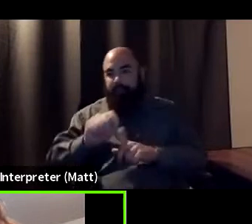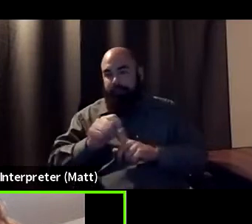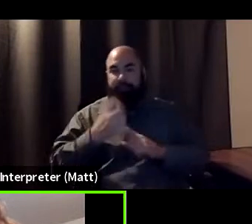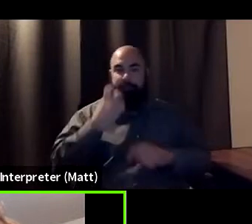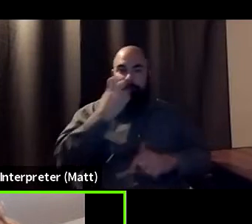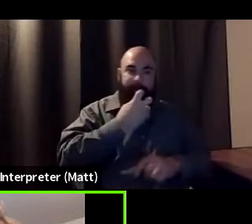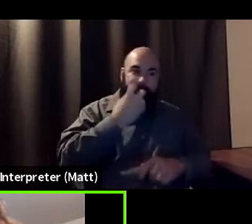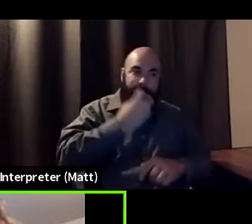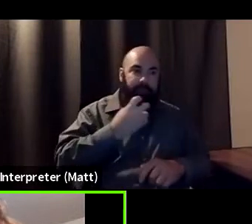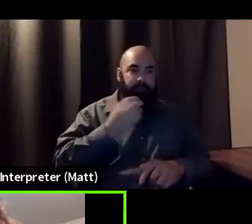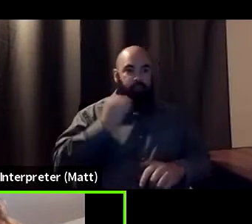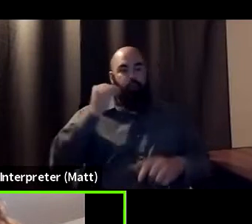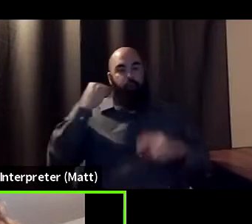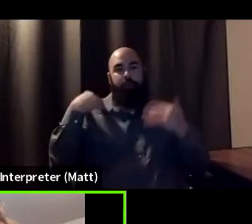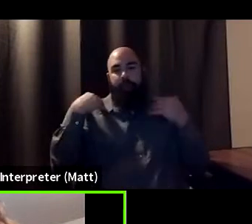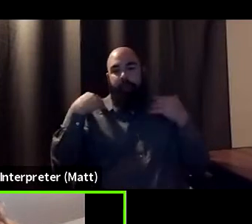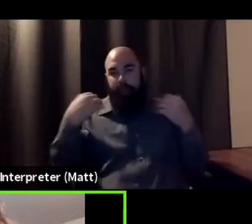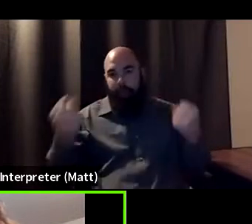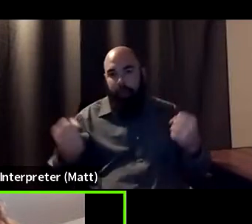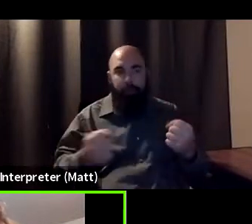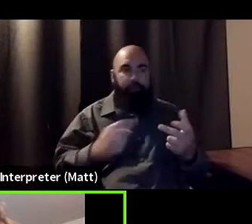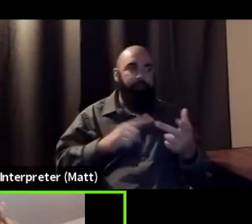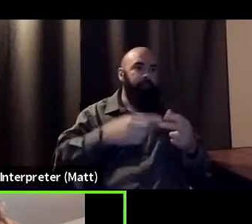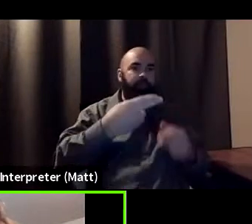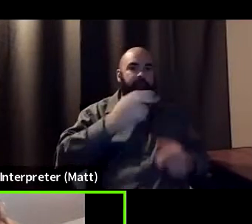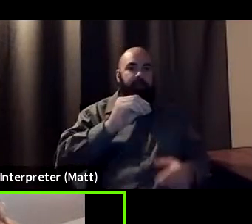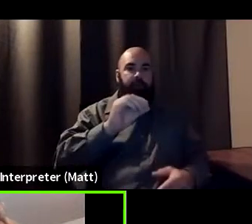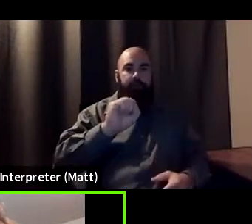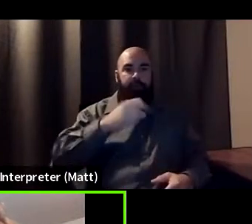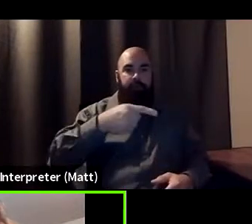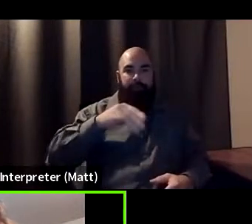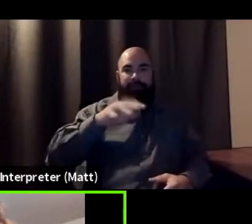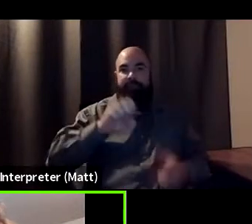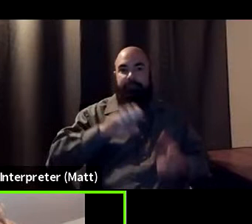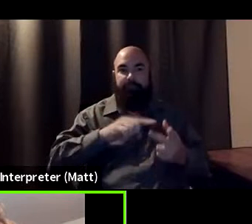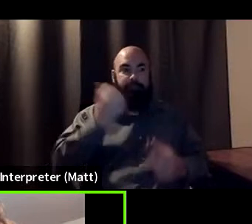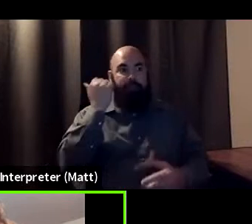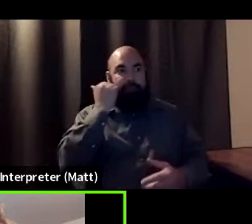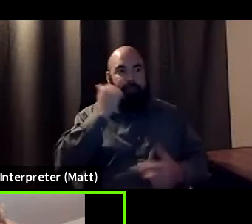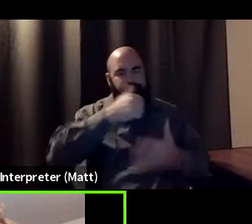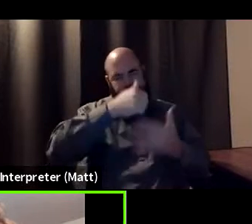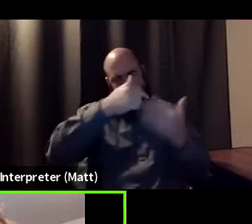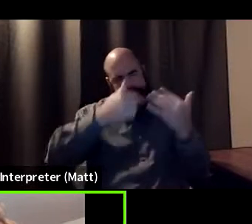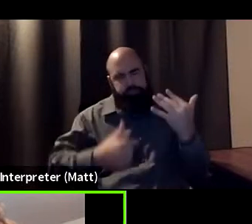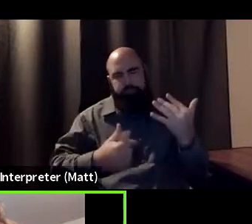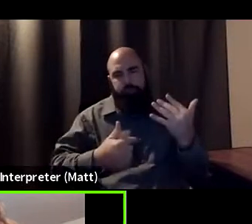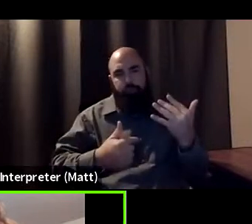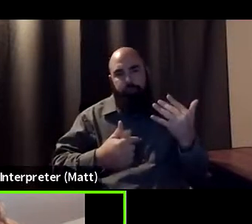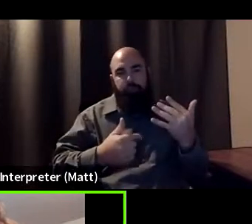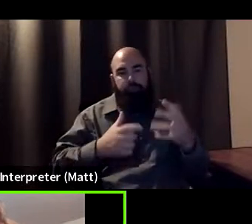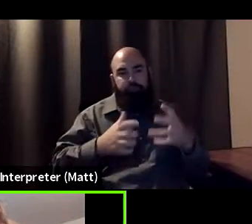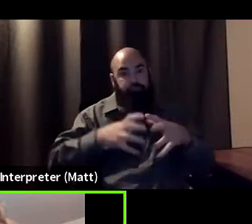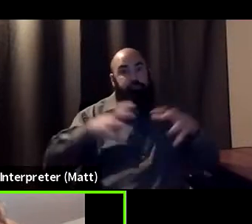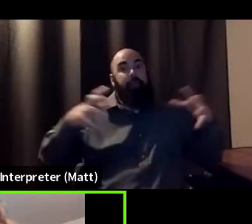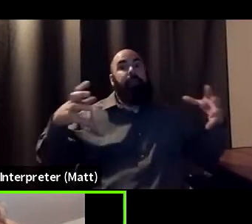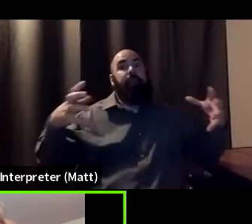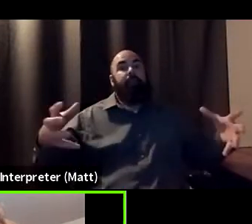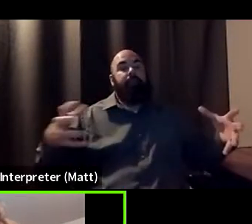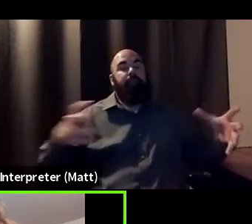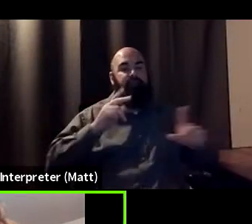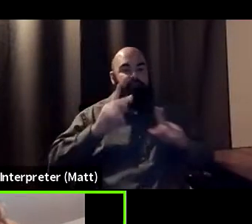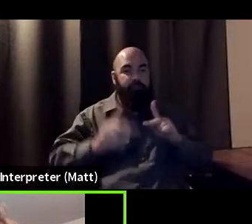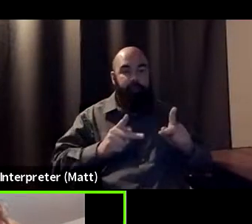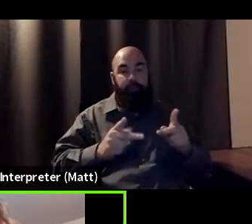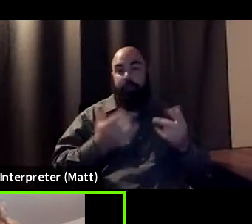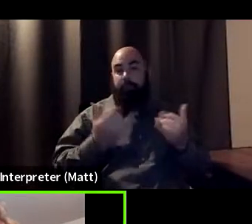therapy, our home health care, our hospice, dentists, dental workers. So it's a very large group. And at